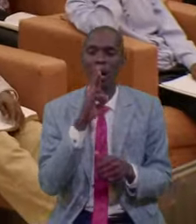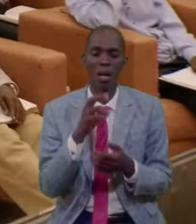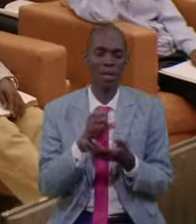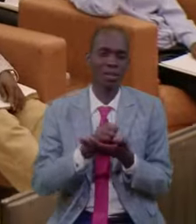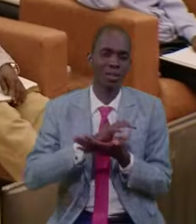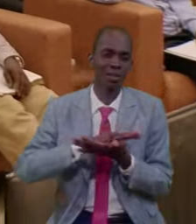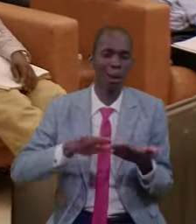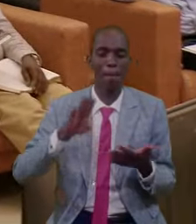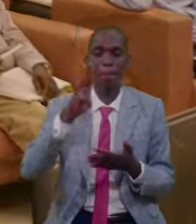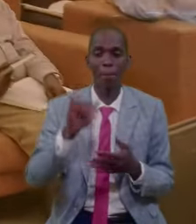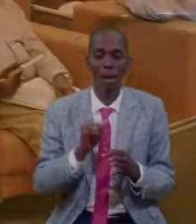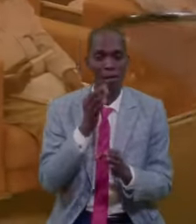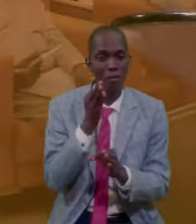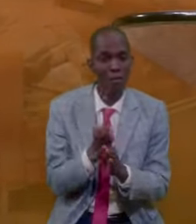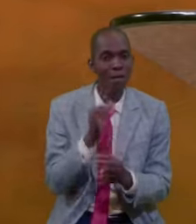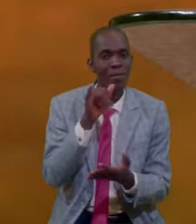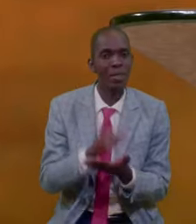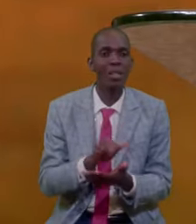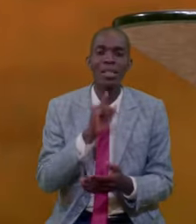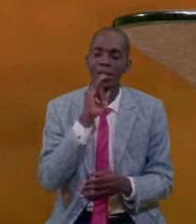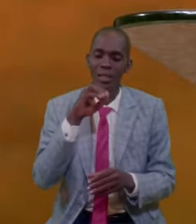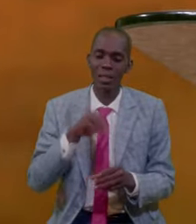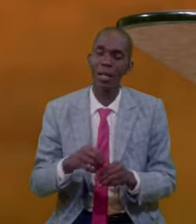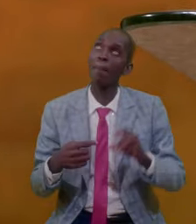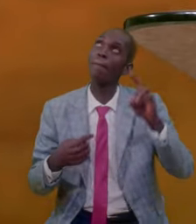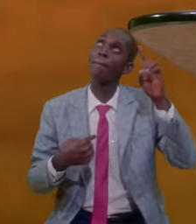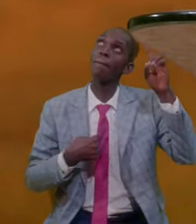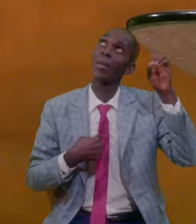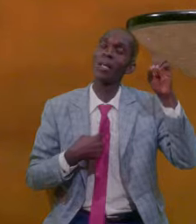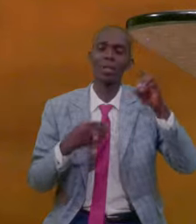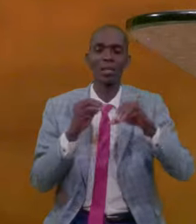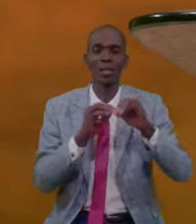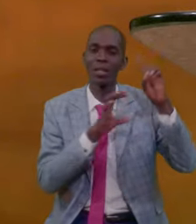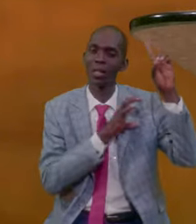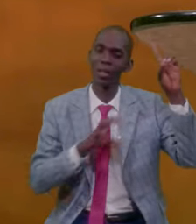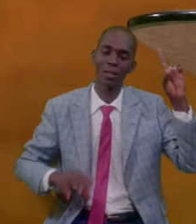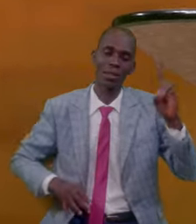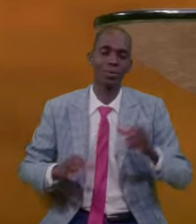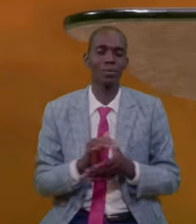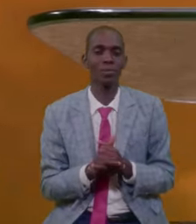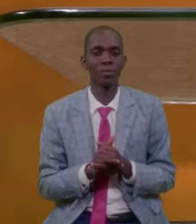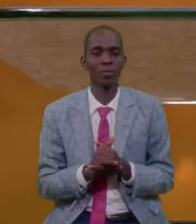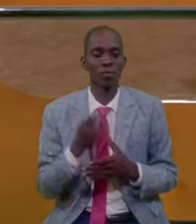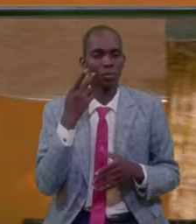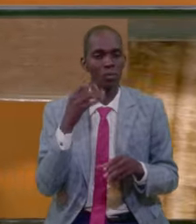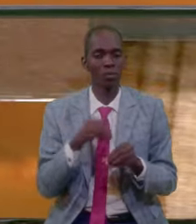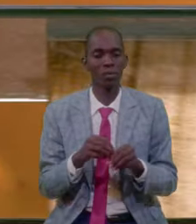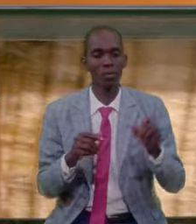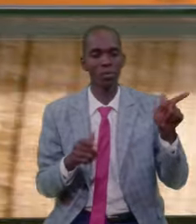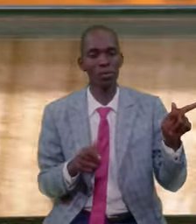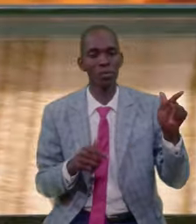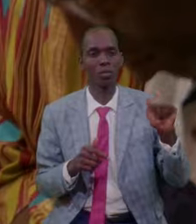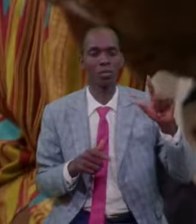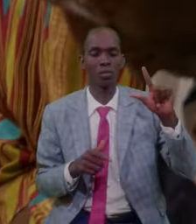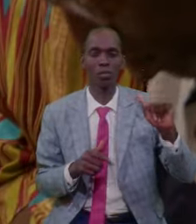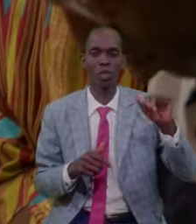by faith that is in me, that is in Christ. It tells us in Galatians chapter